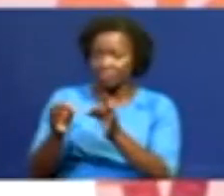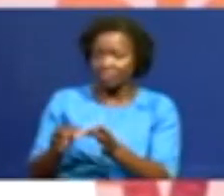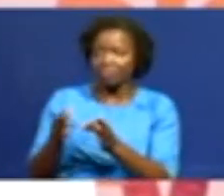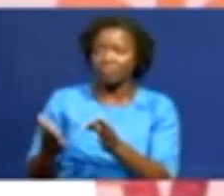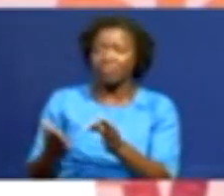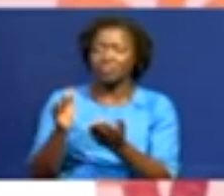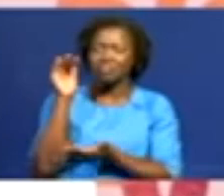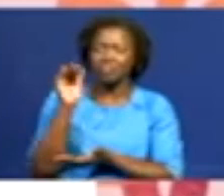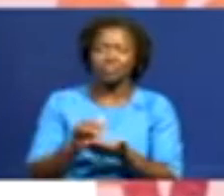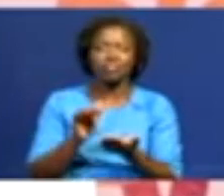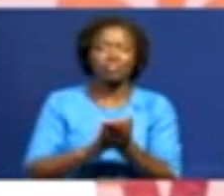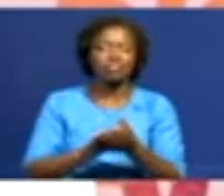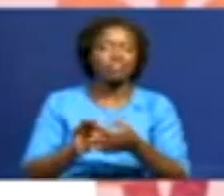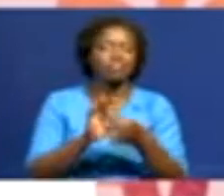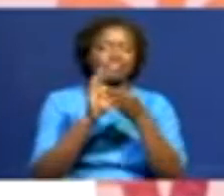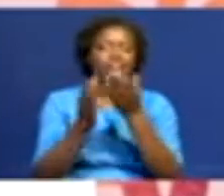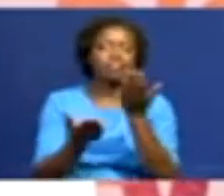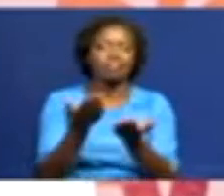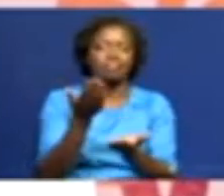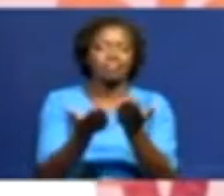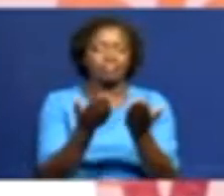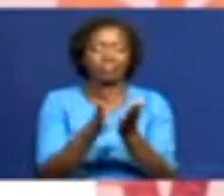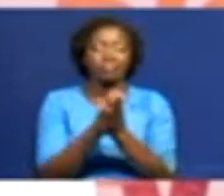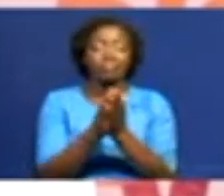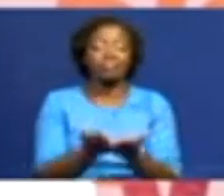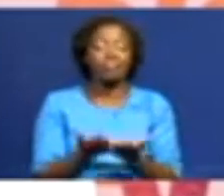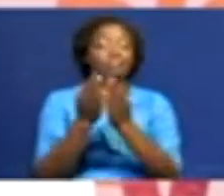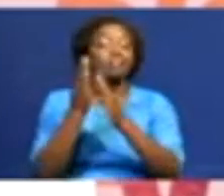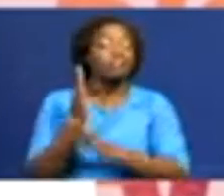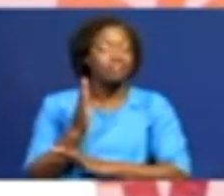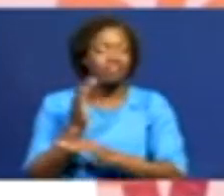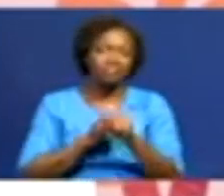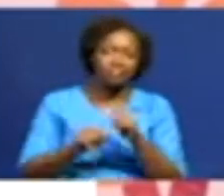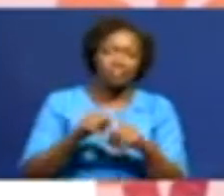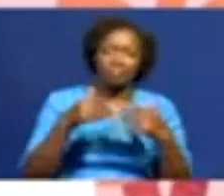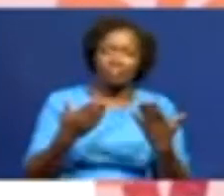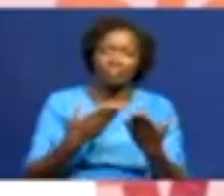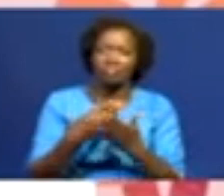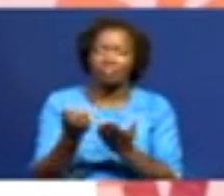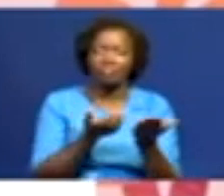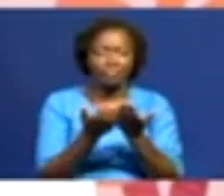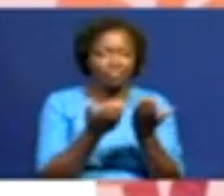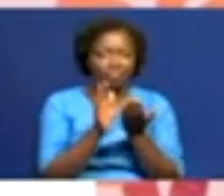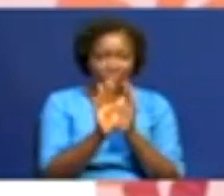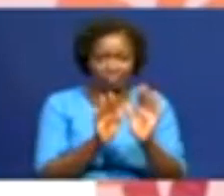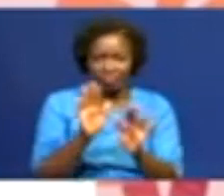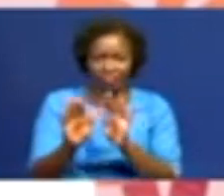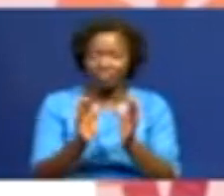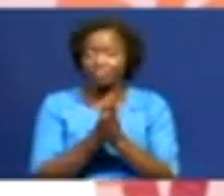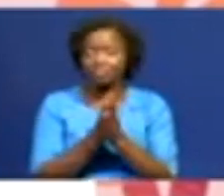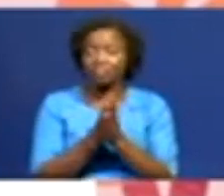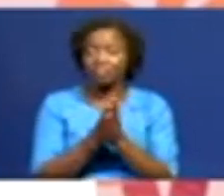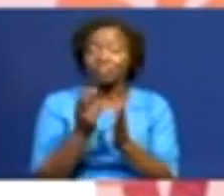it reduces a lot of reconciliations. It enhances the security of around how you handle transaction and who, you know,